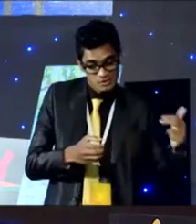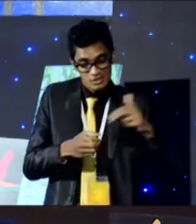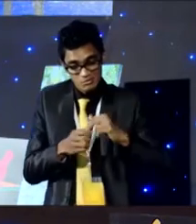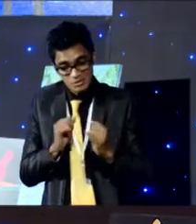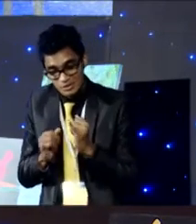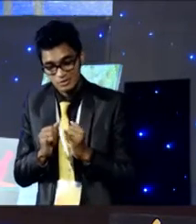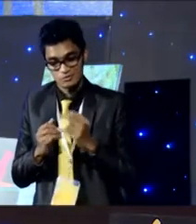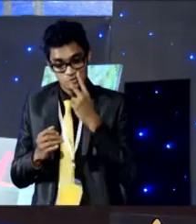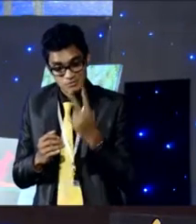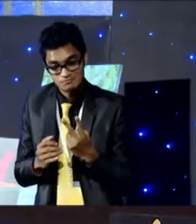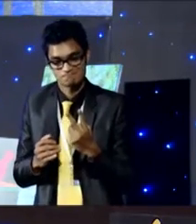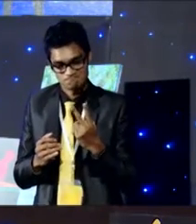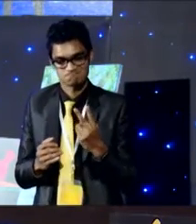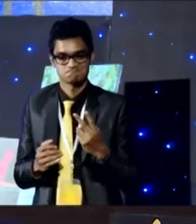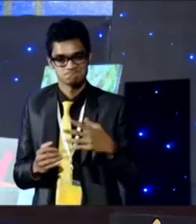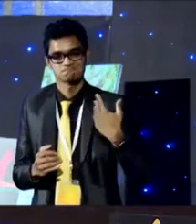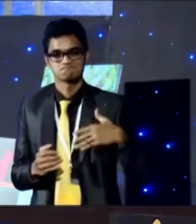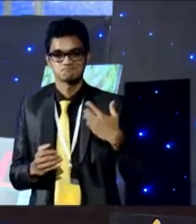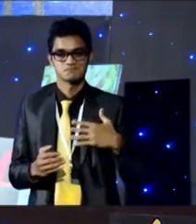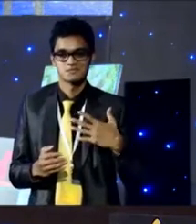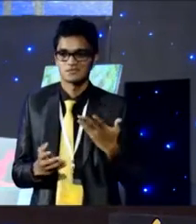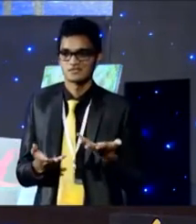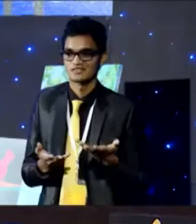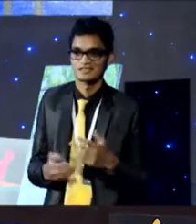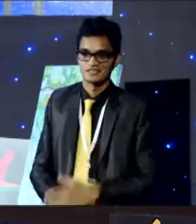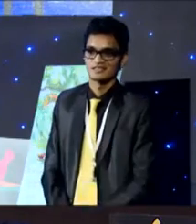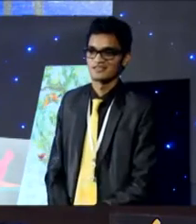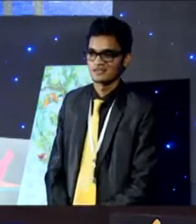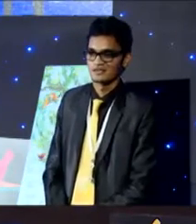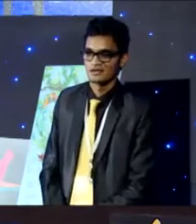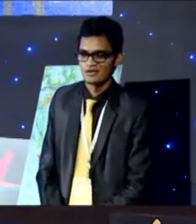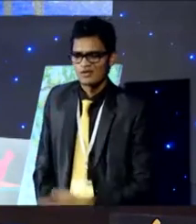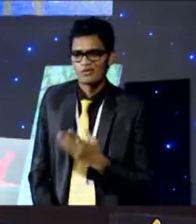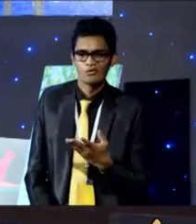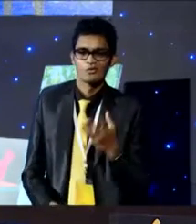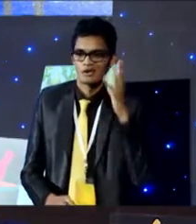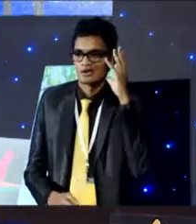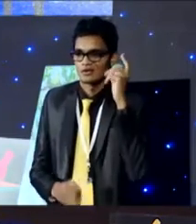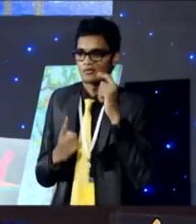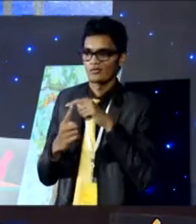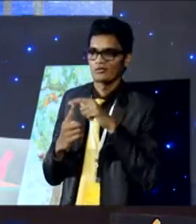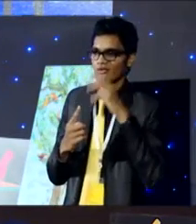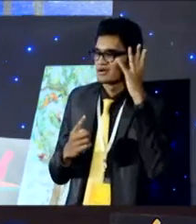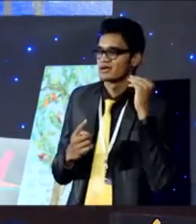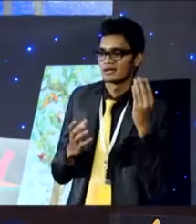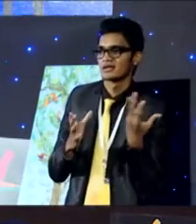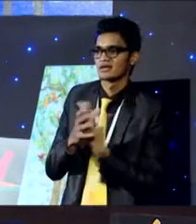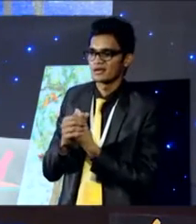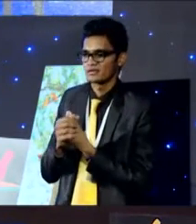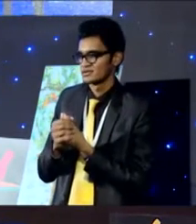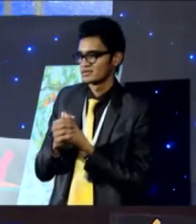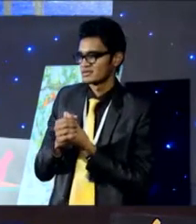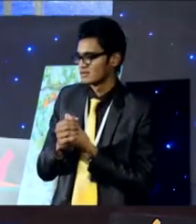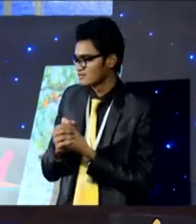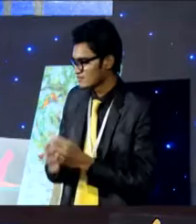in the true sense, because people are now normal. And I want to give you a small story of how I understood inclusion. We had an